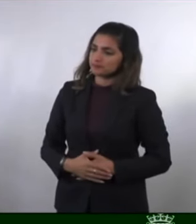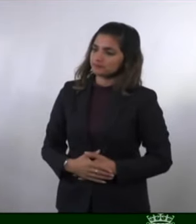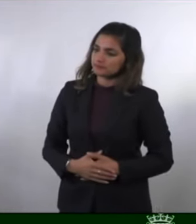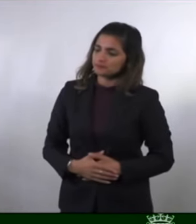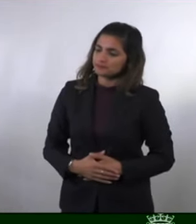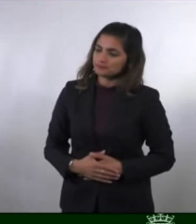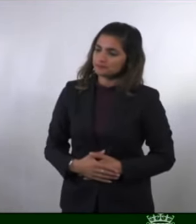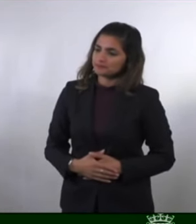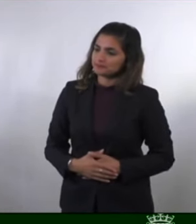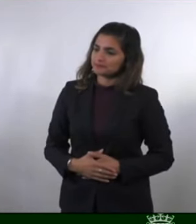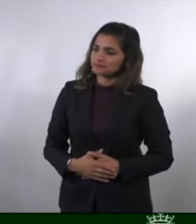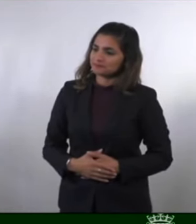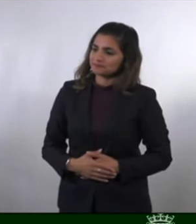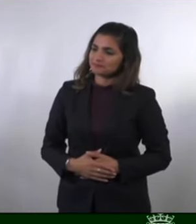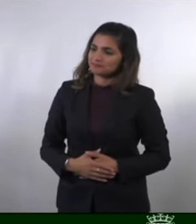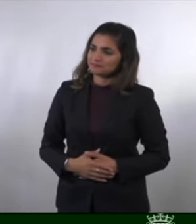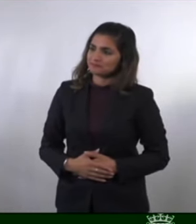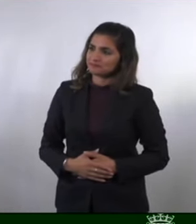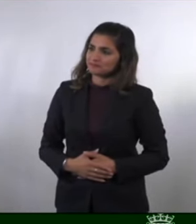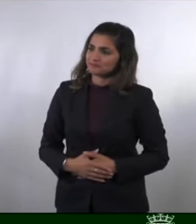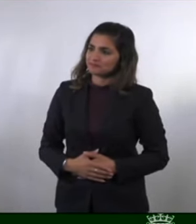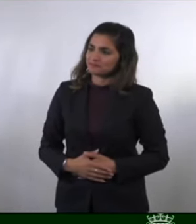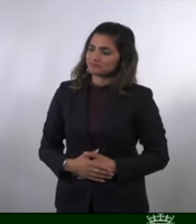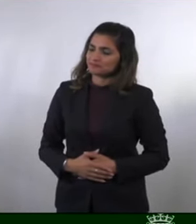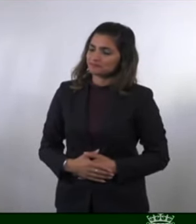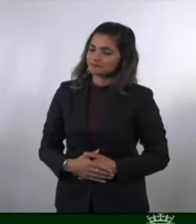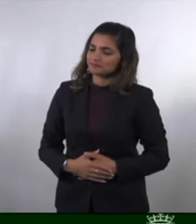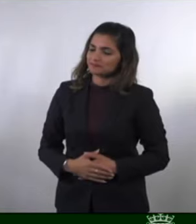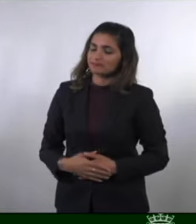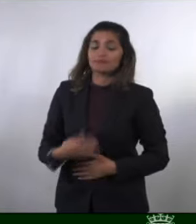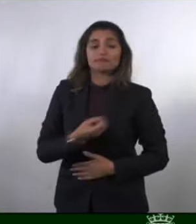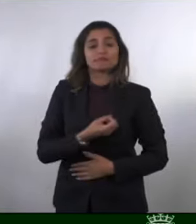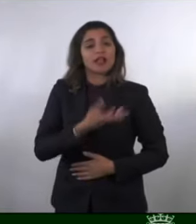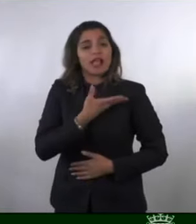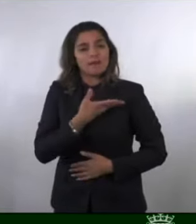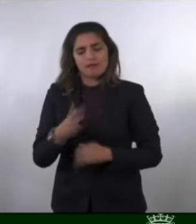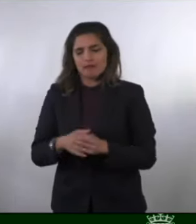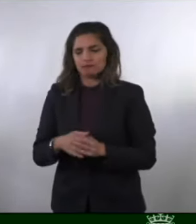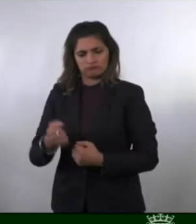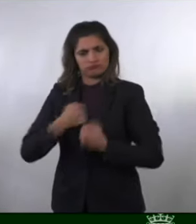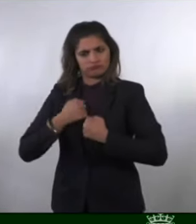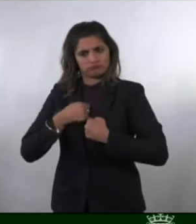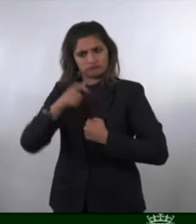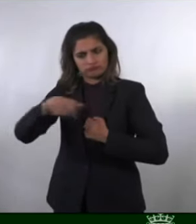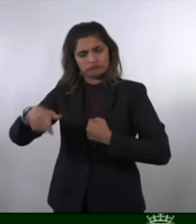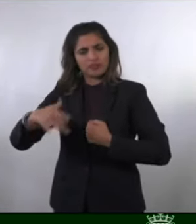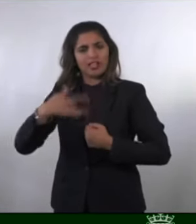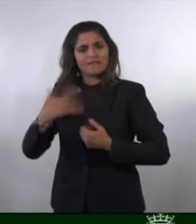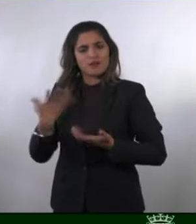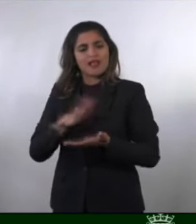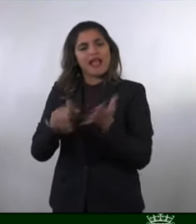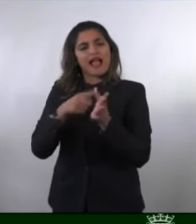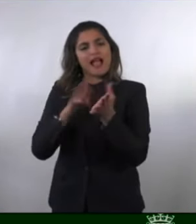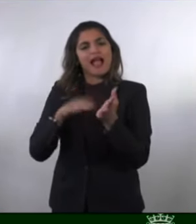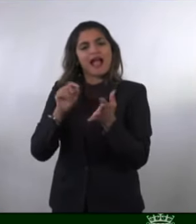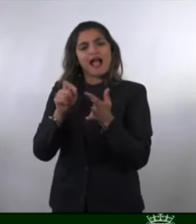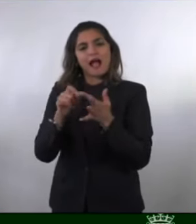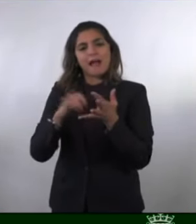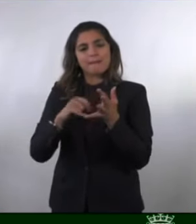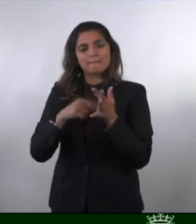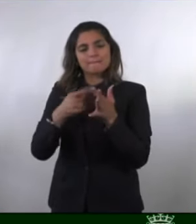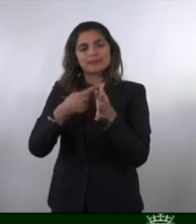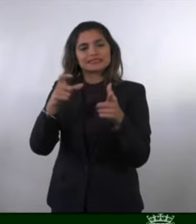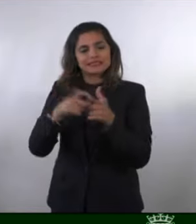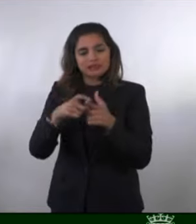Siddiq. My constituents in Hampstead and Kilburn are excited about seeing their families over Christmas, but also nervous about putting